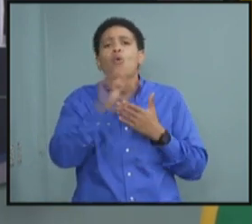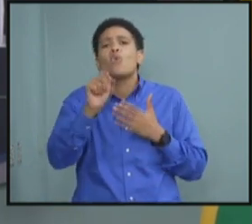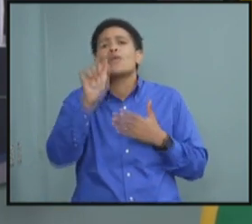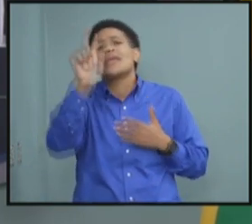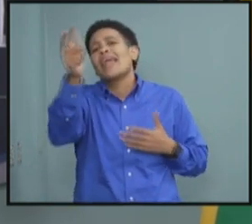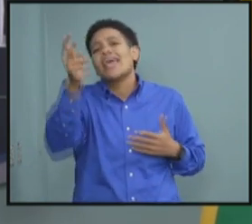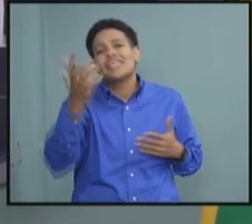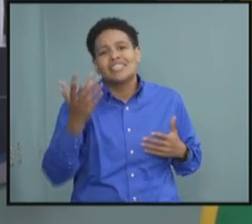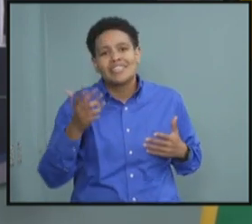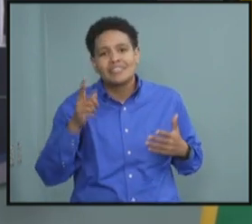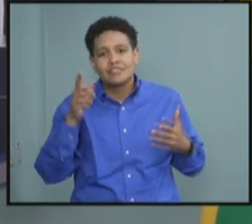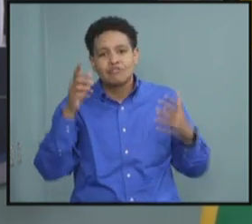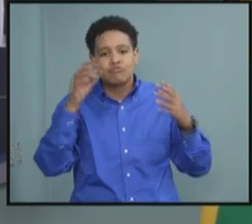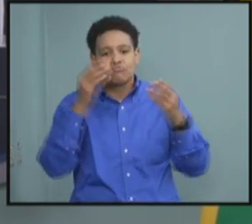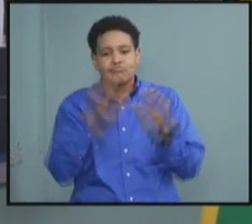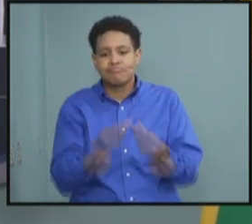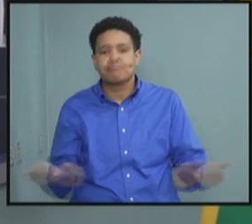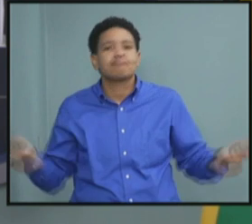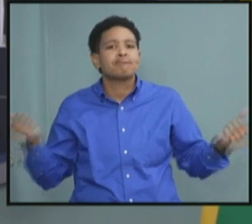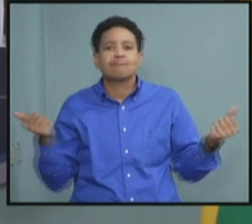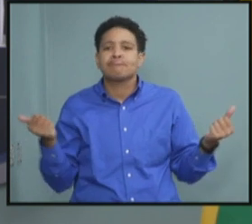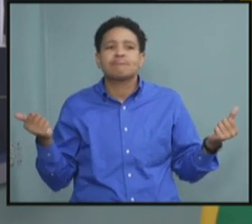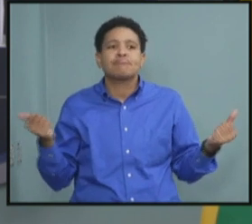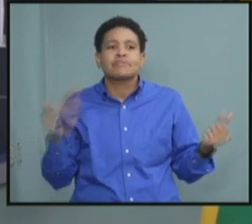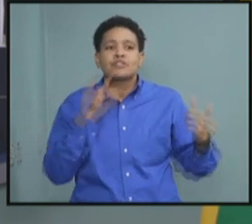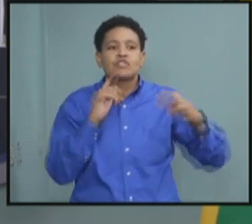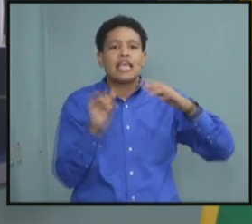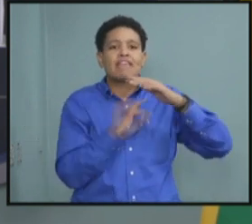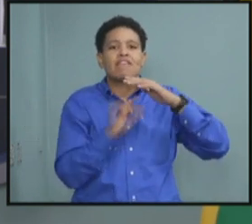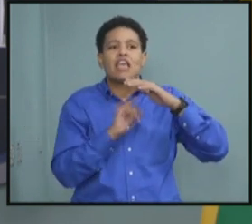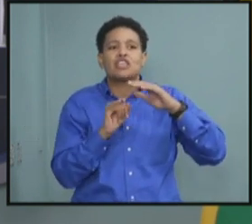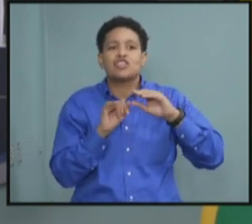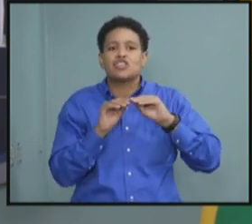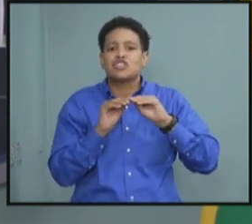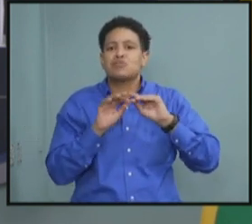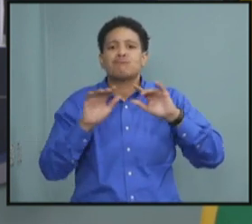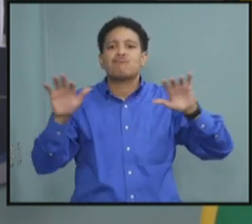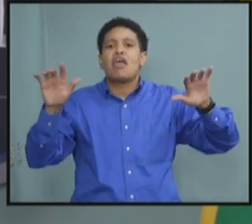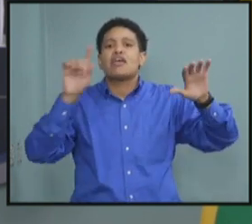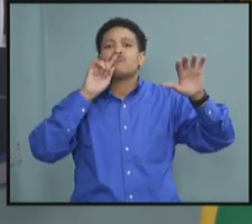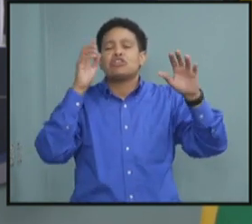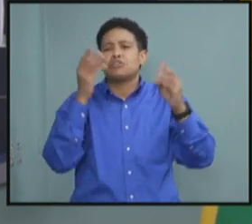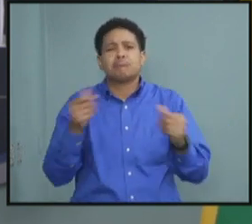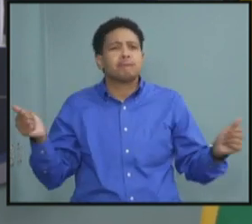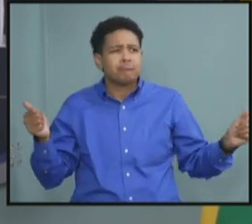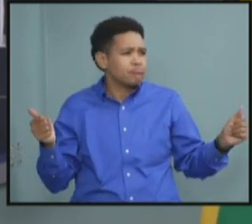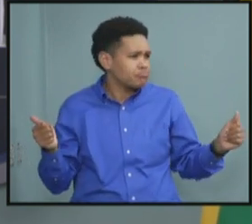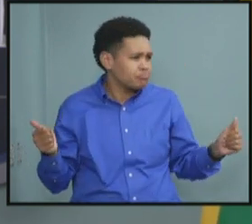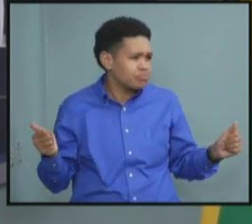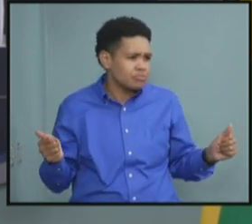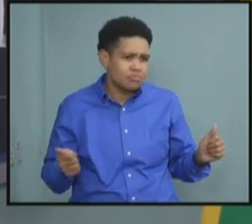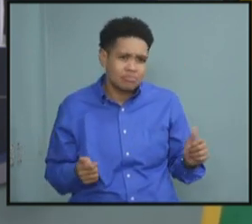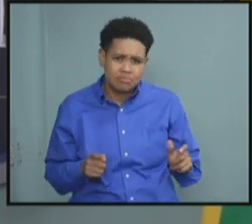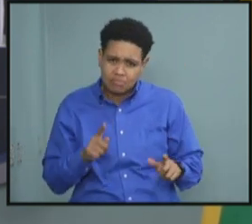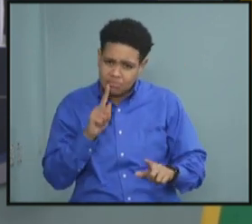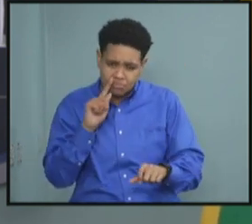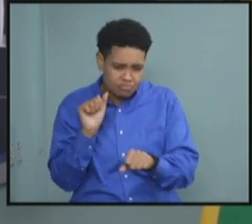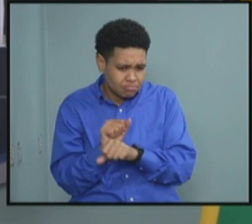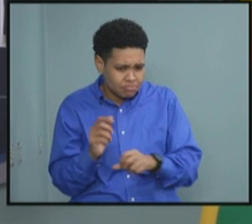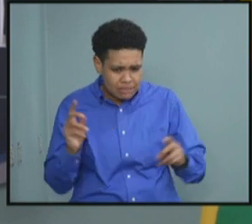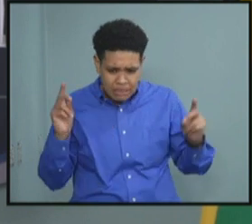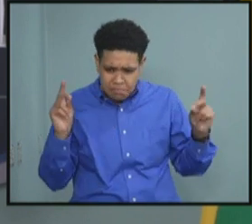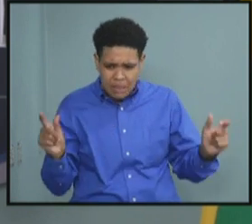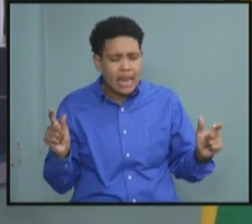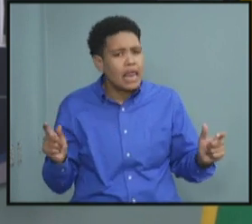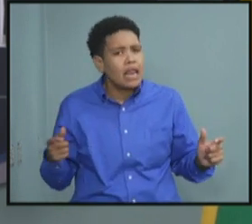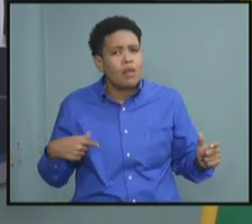now die down, the infection spread were to disappear, then most certainly,